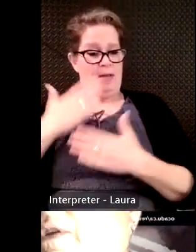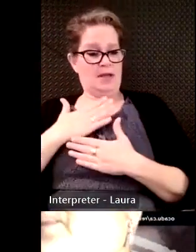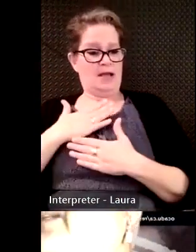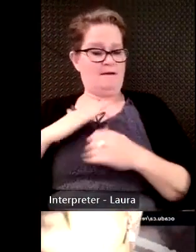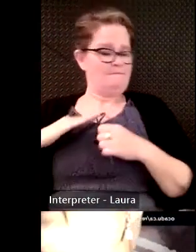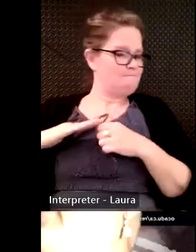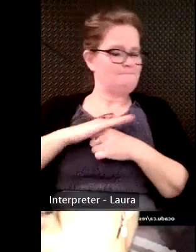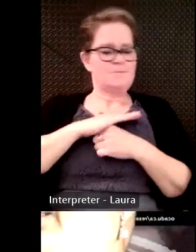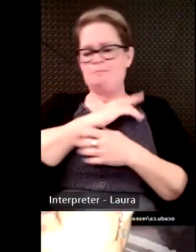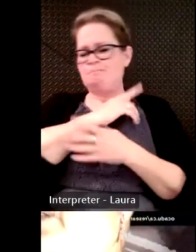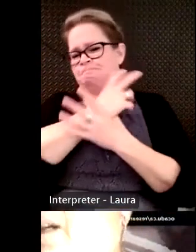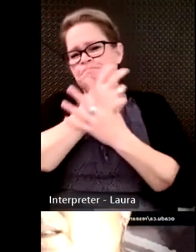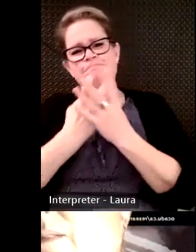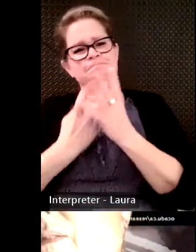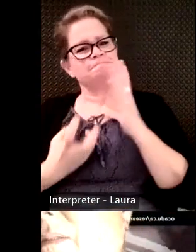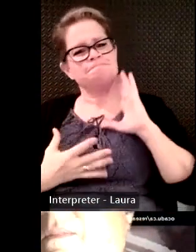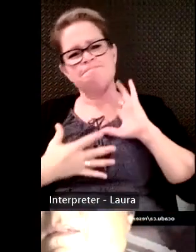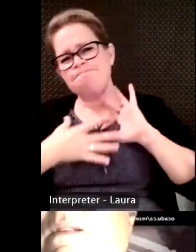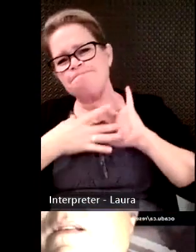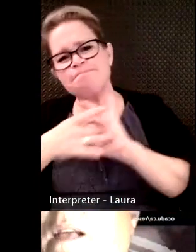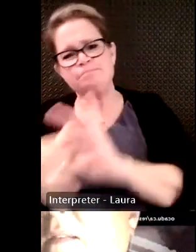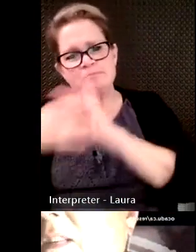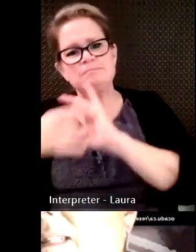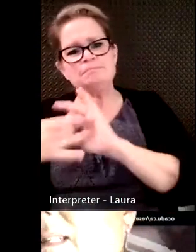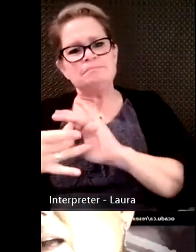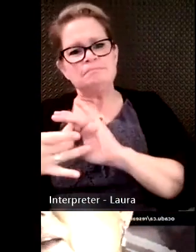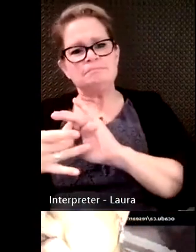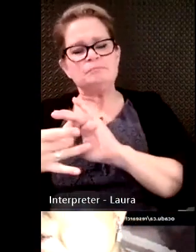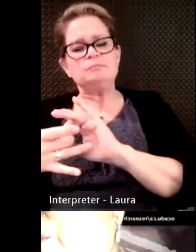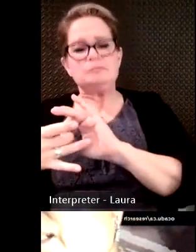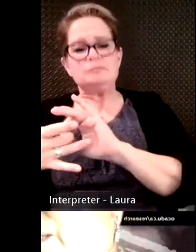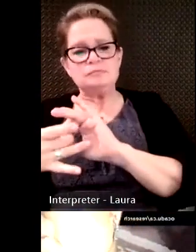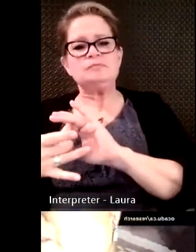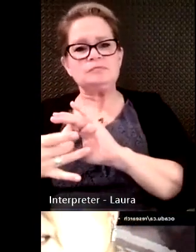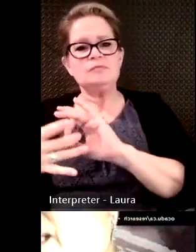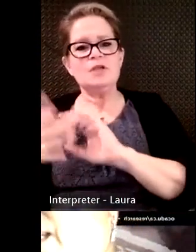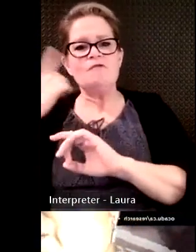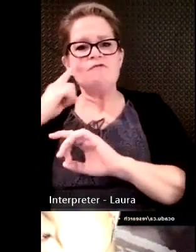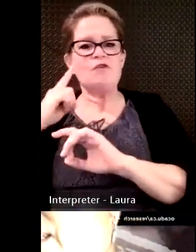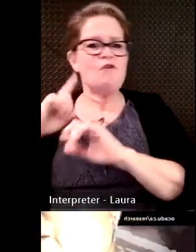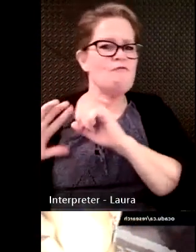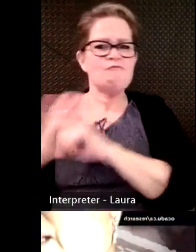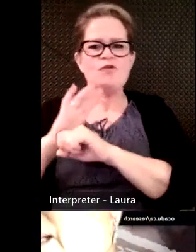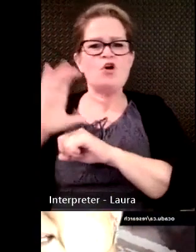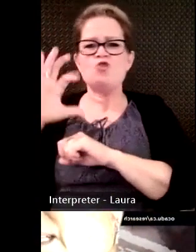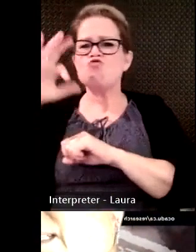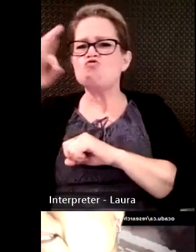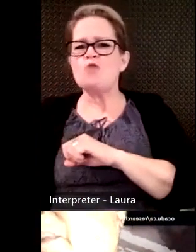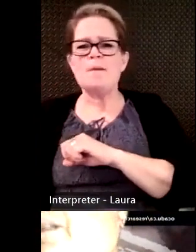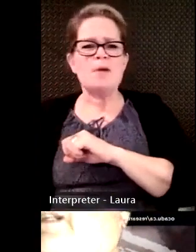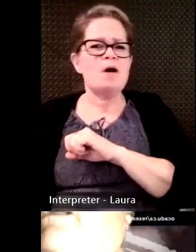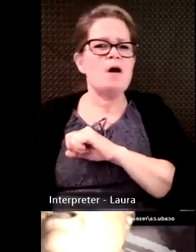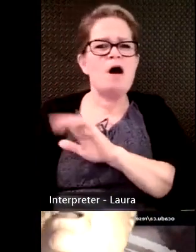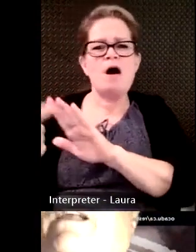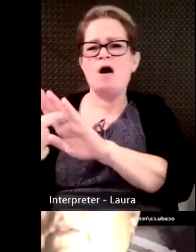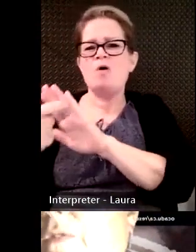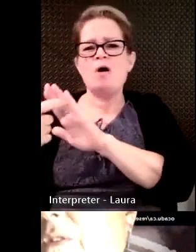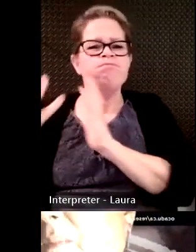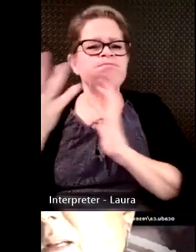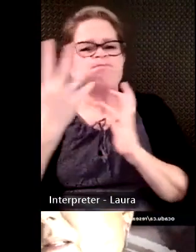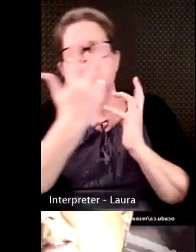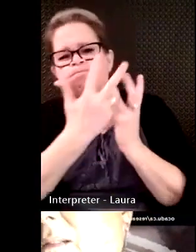be CRIP-defined productive. The desire to transform the conditions that created inaccessibility